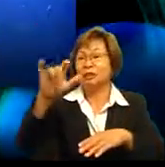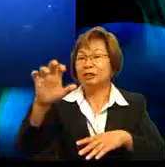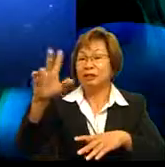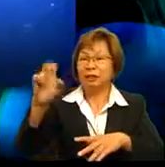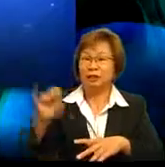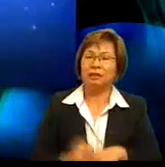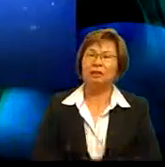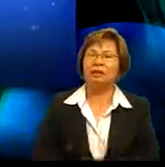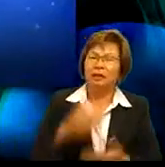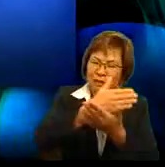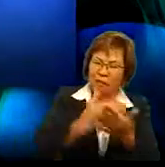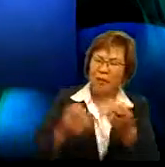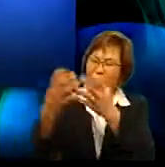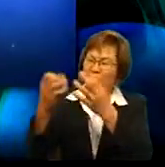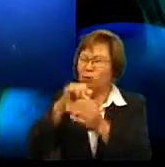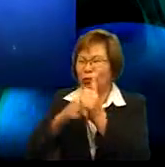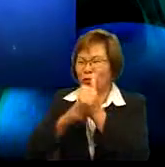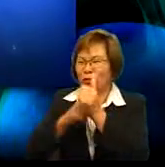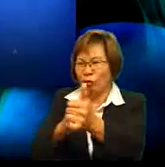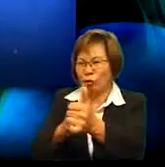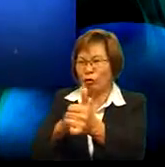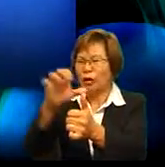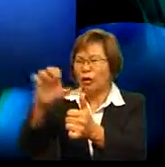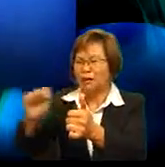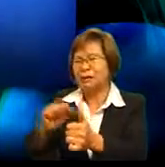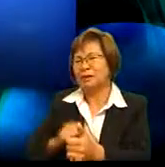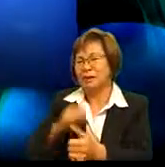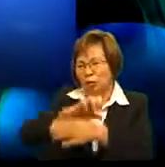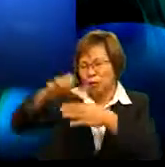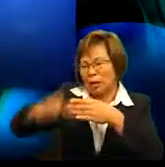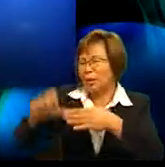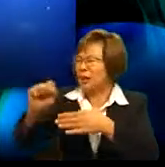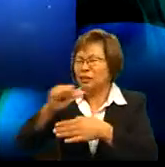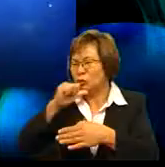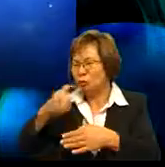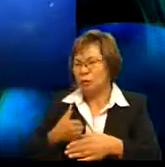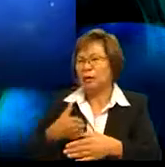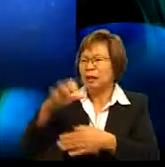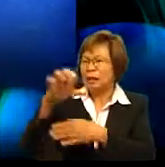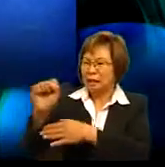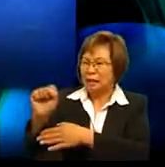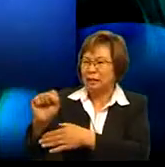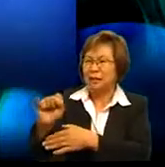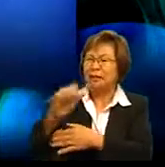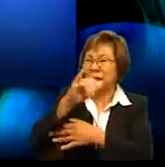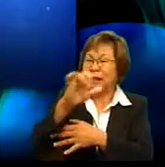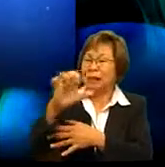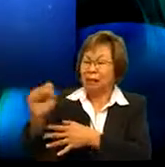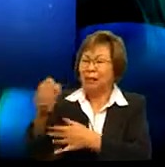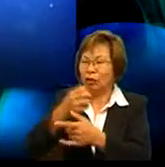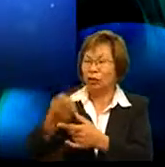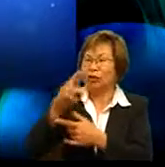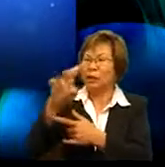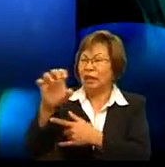Some plural nouns don't follow the S rule. They don't end in S, ES, IES